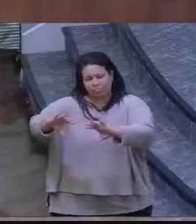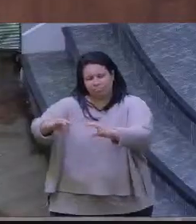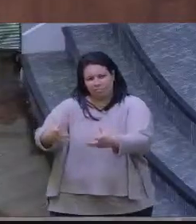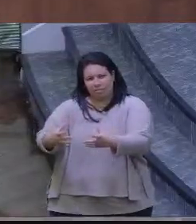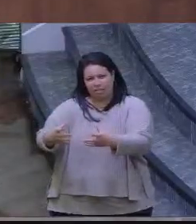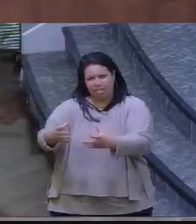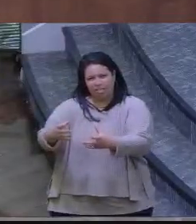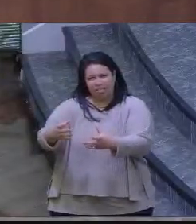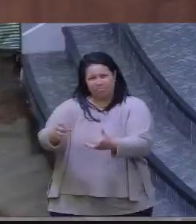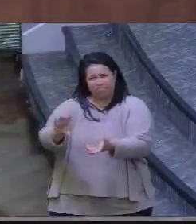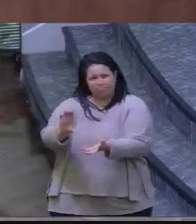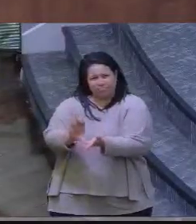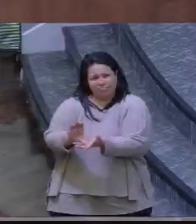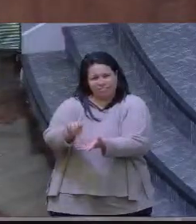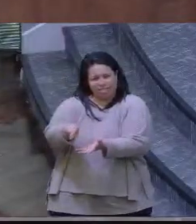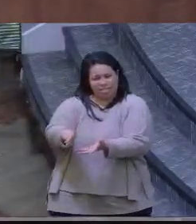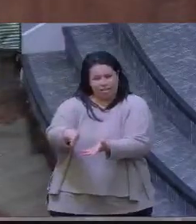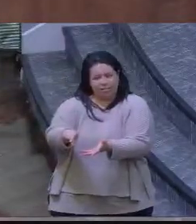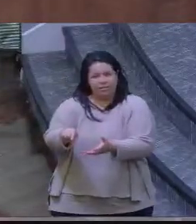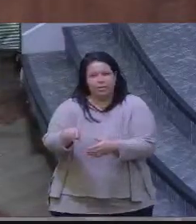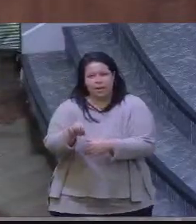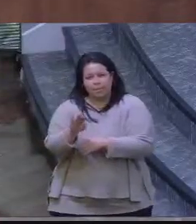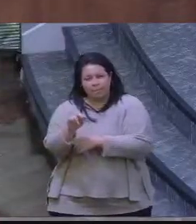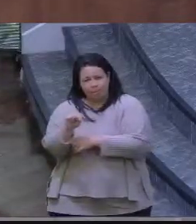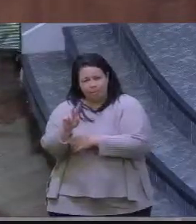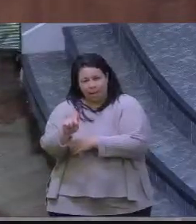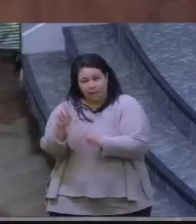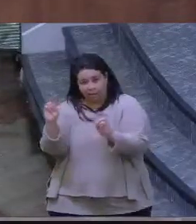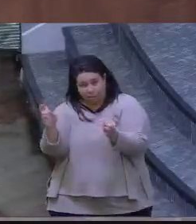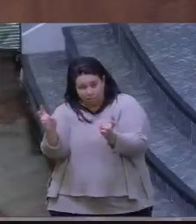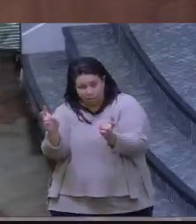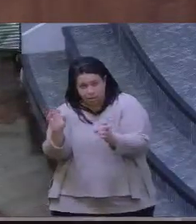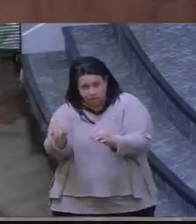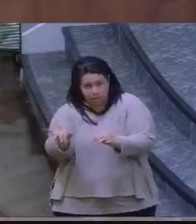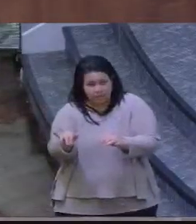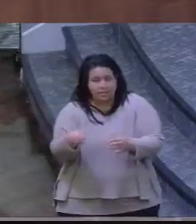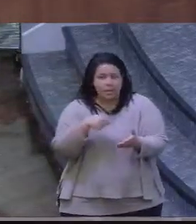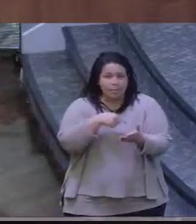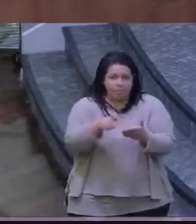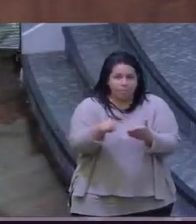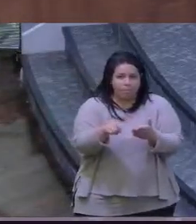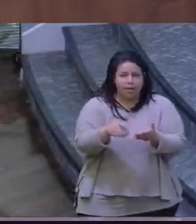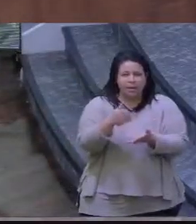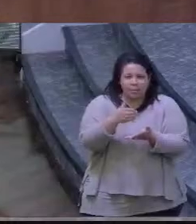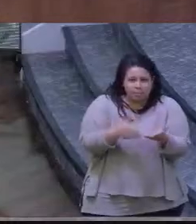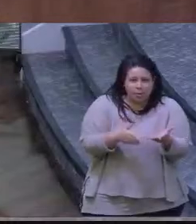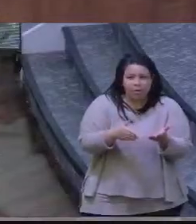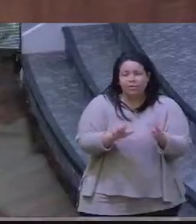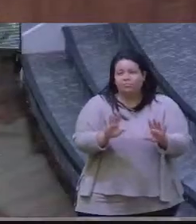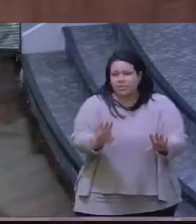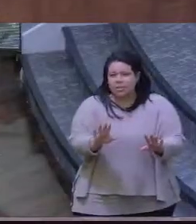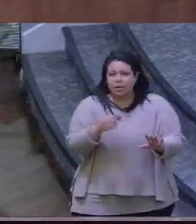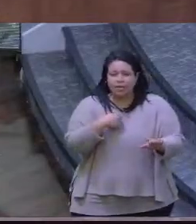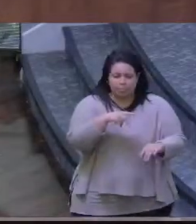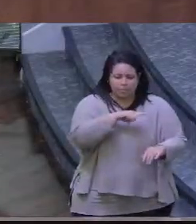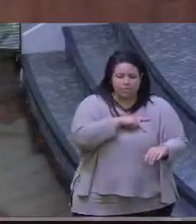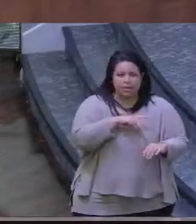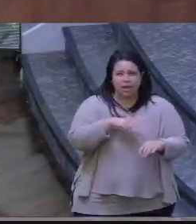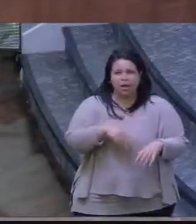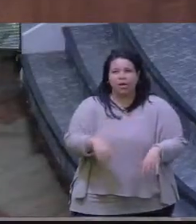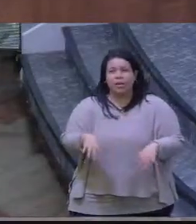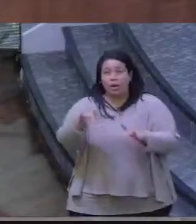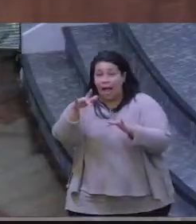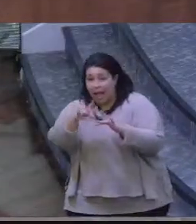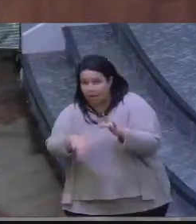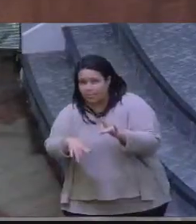is adding a little bit more of the paid sort of component of having, personnel who are absent but then being paid to be there.